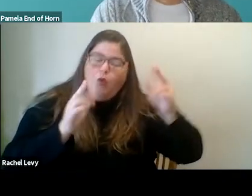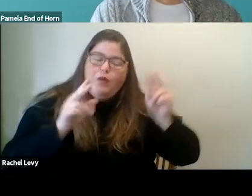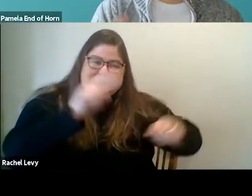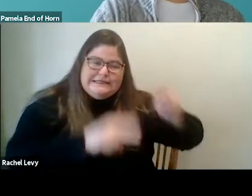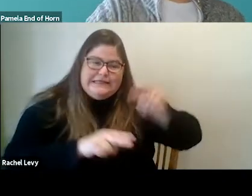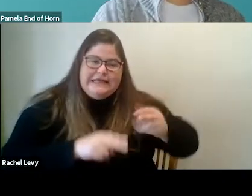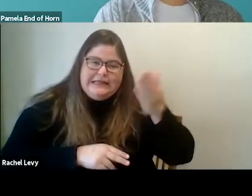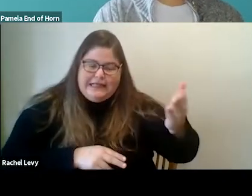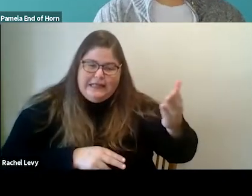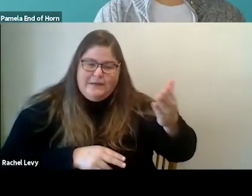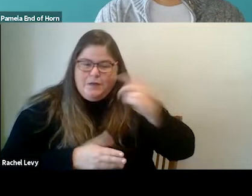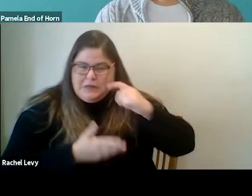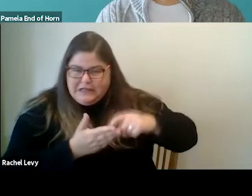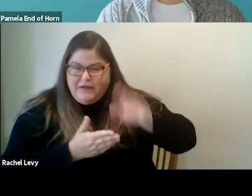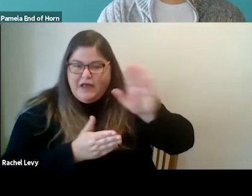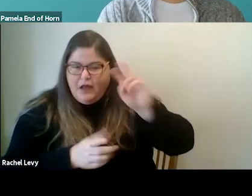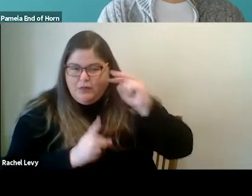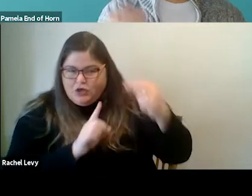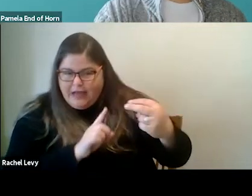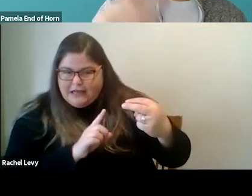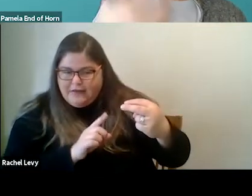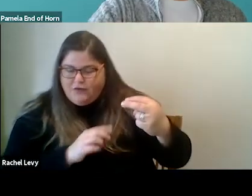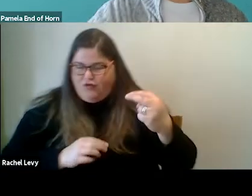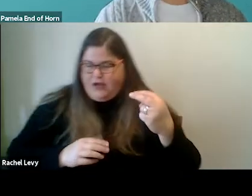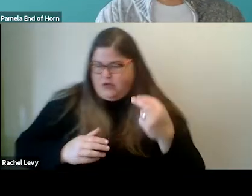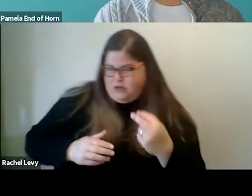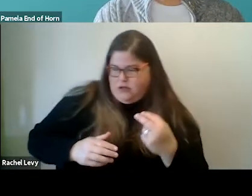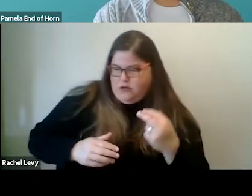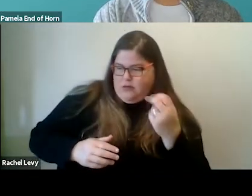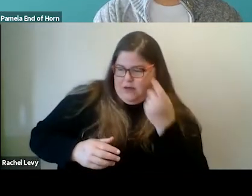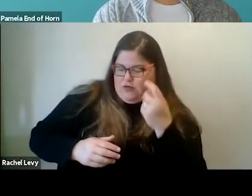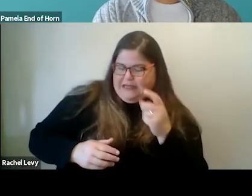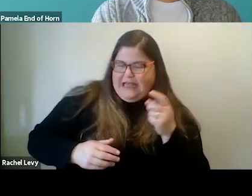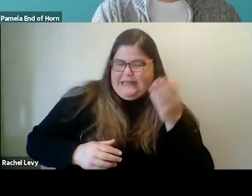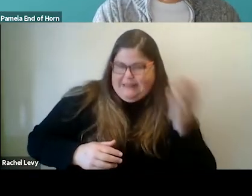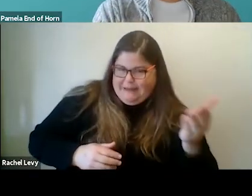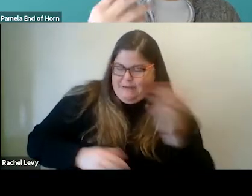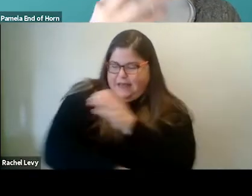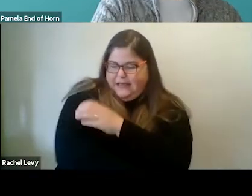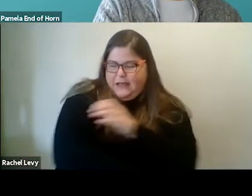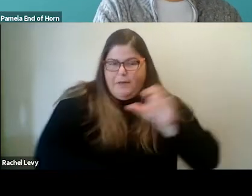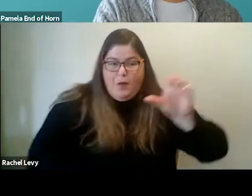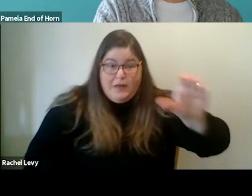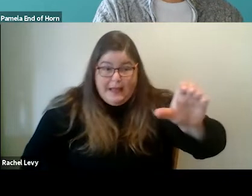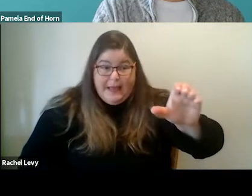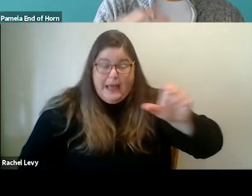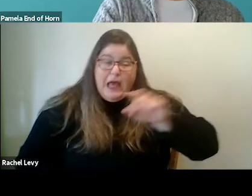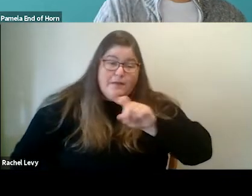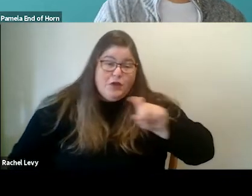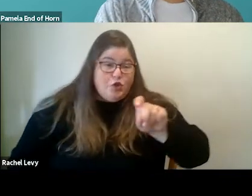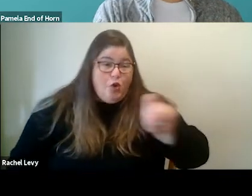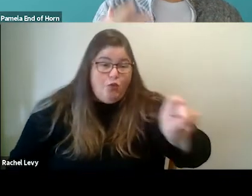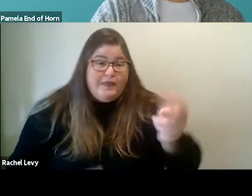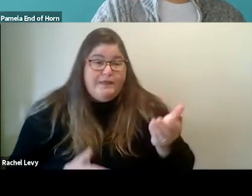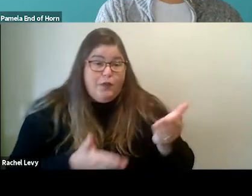and identifying from their perspective and understanding the patient and empowering the patient to go where they're going. And